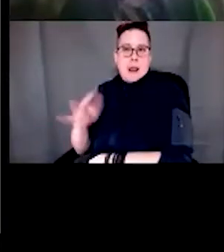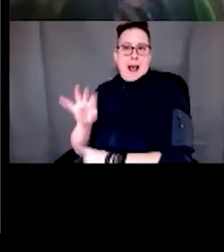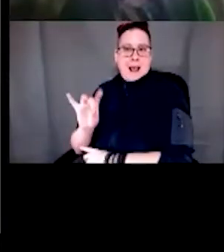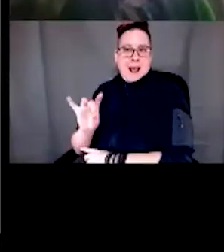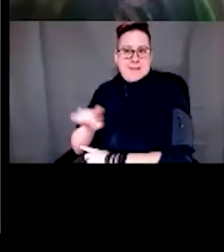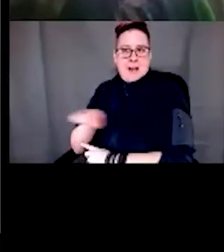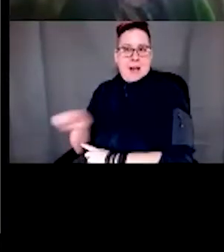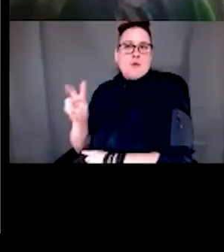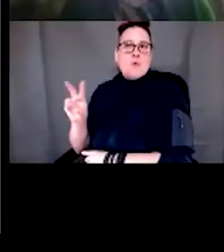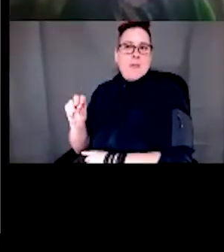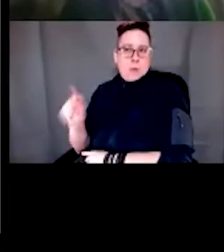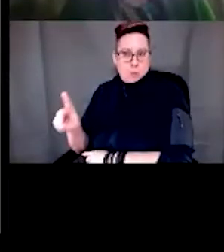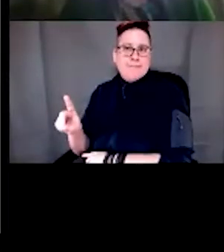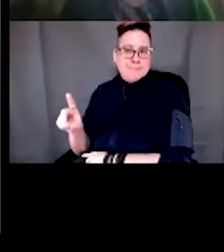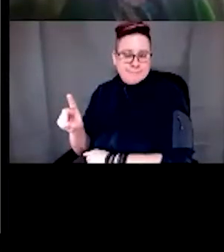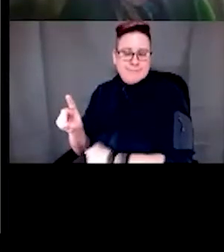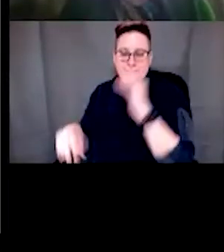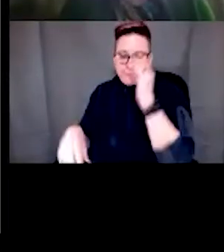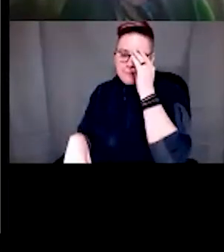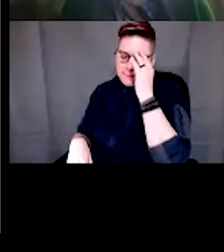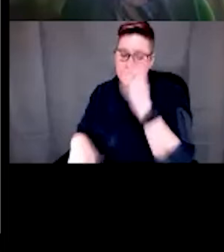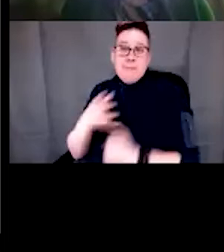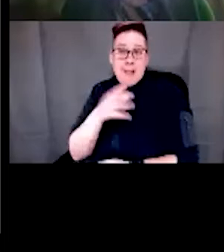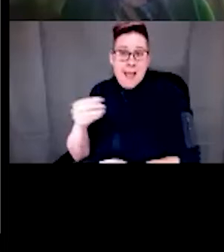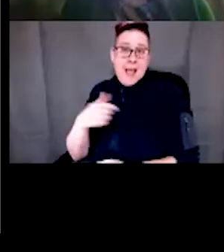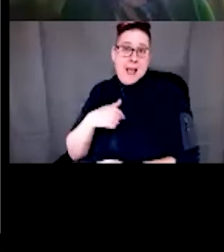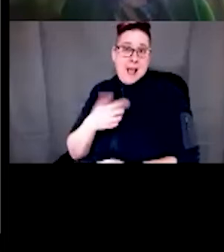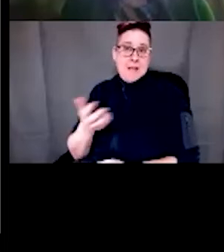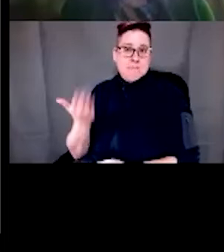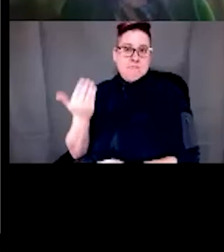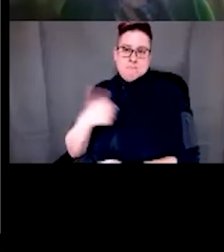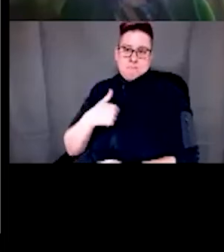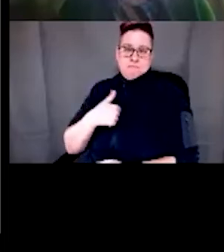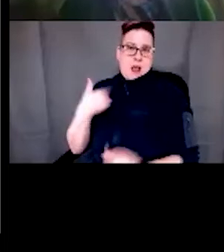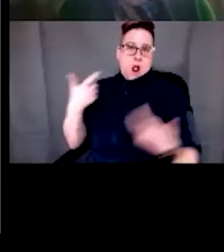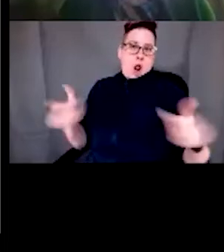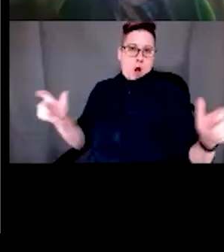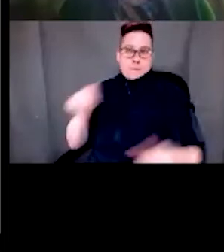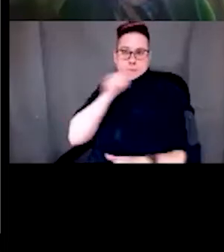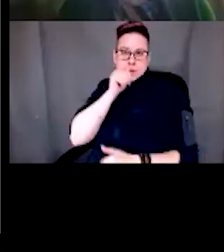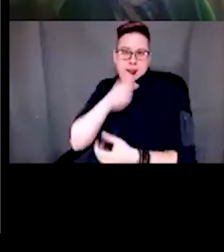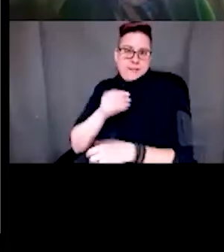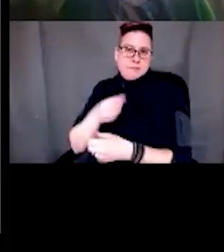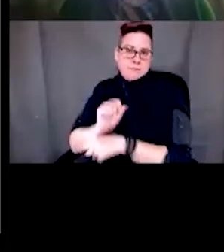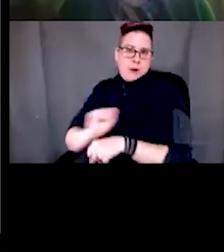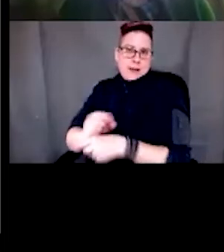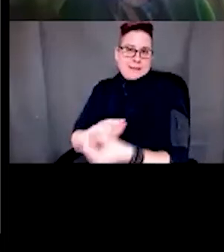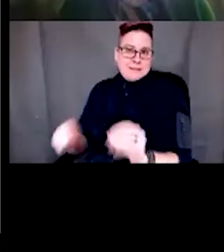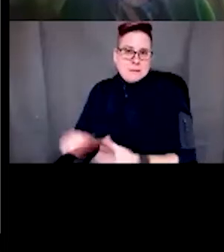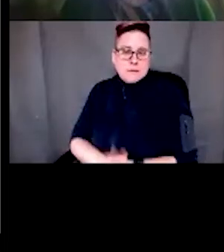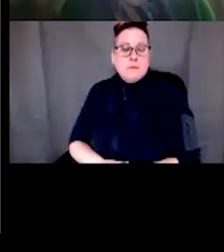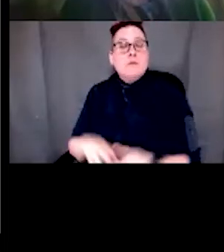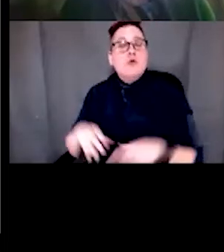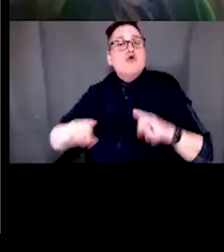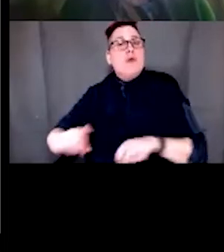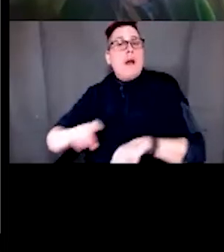to 2001, and also having a large private practice. And during that time, even